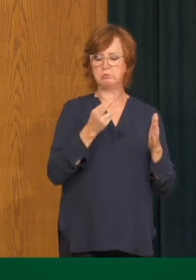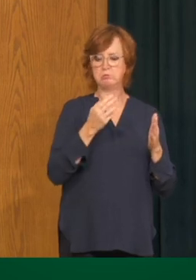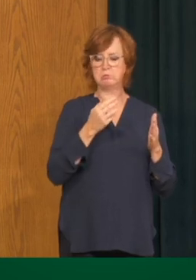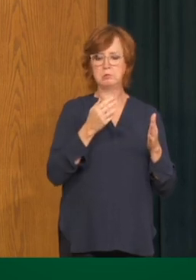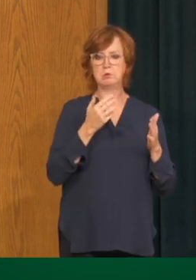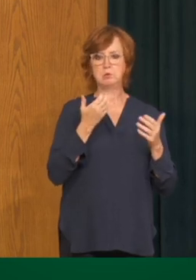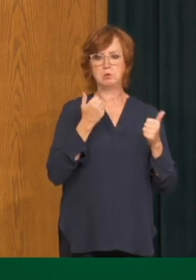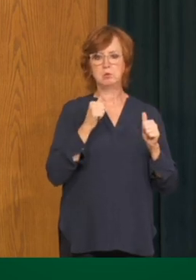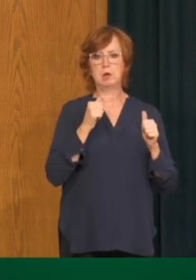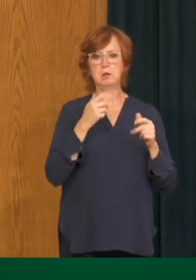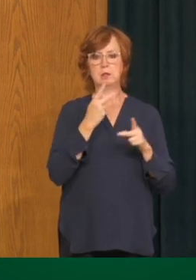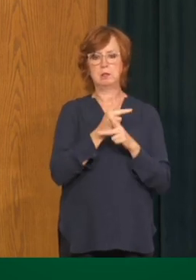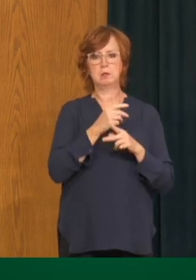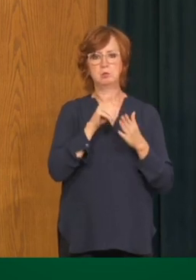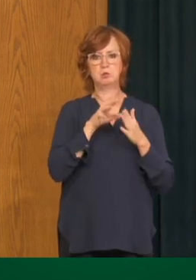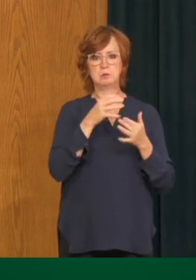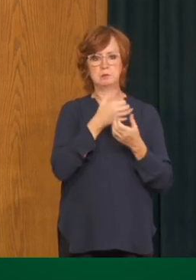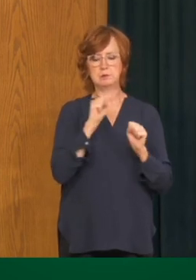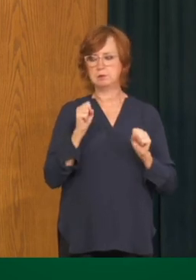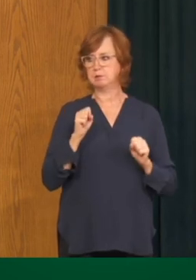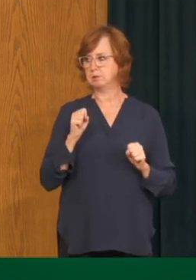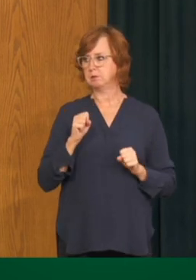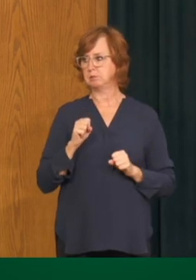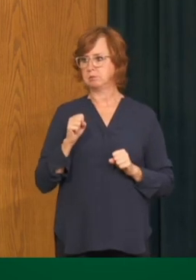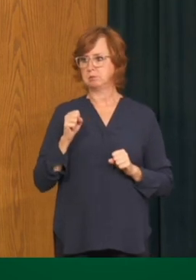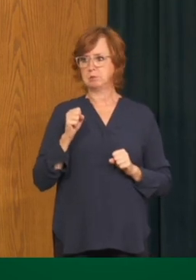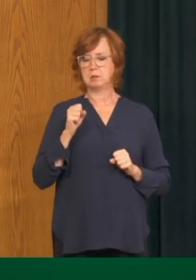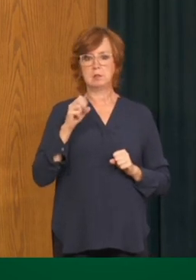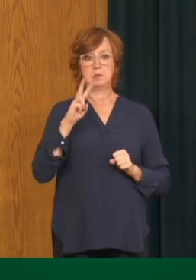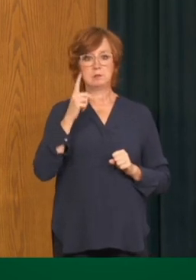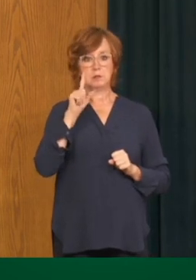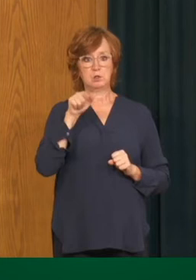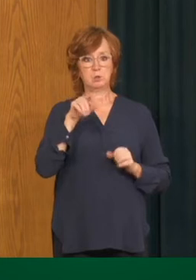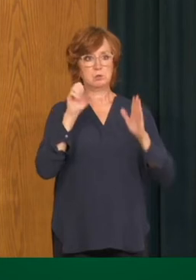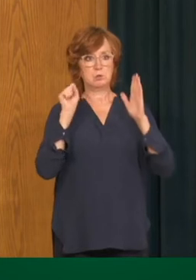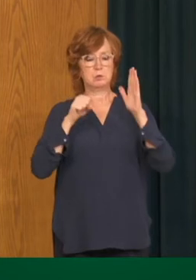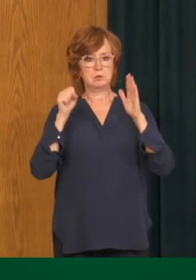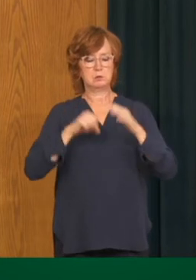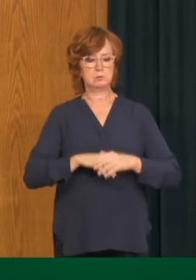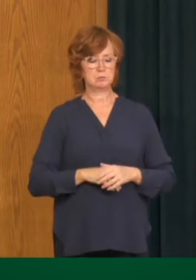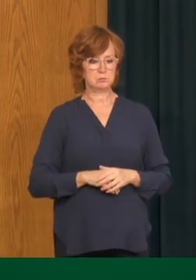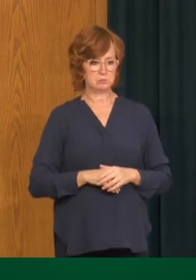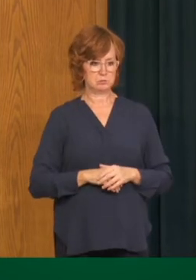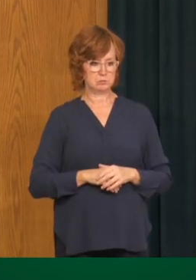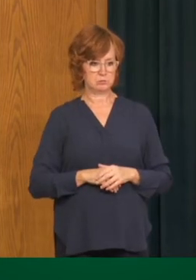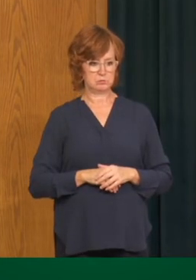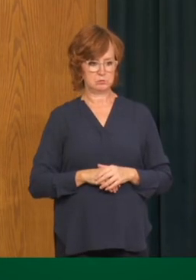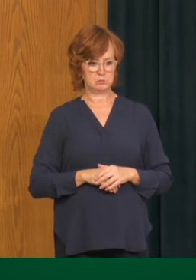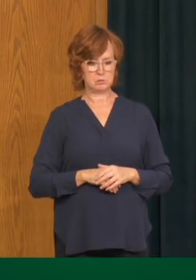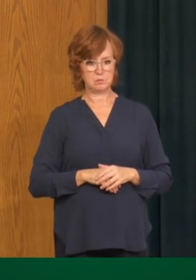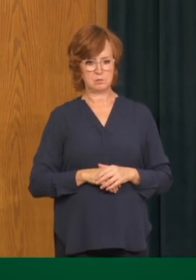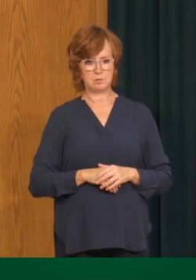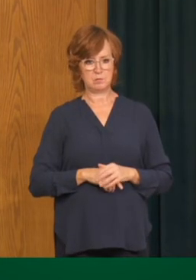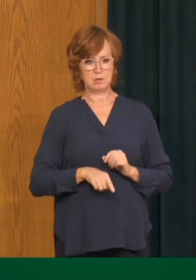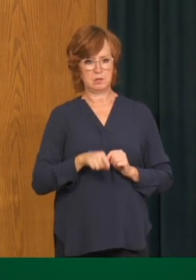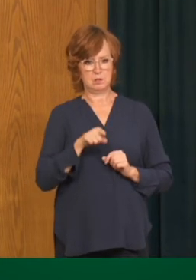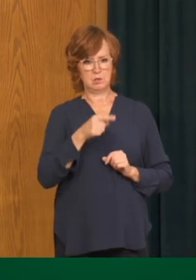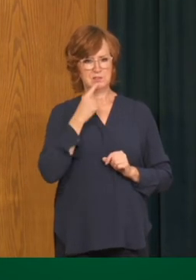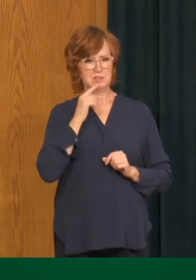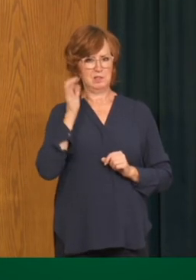can possibly be. Follow up, Alicia? Yeah, so when you say that you're listening and you're hearing